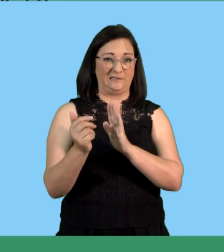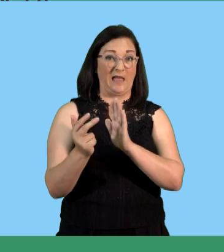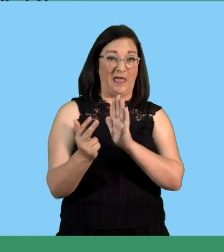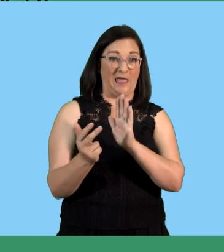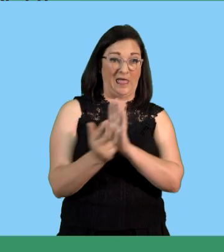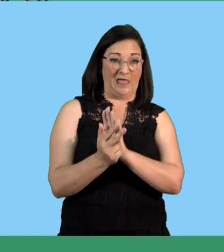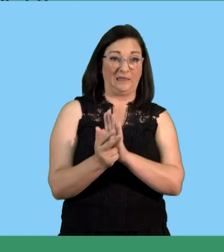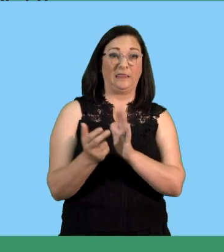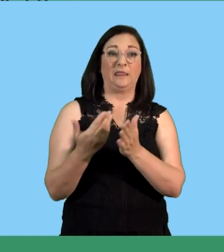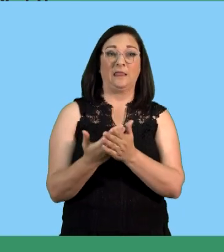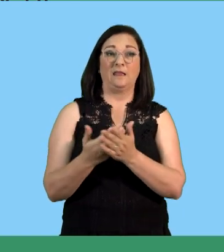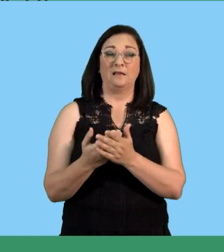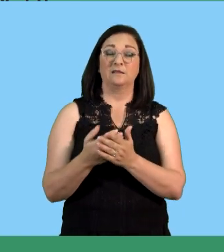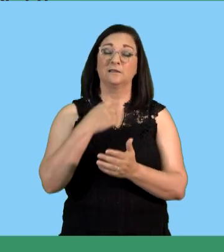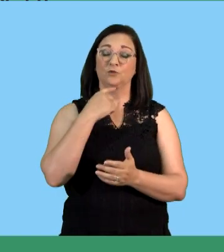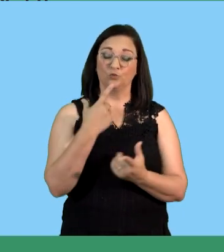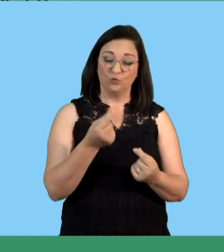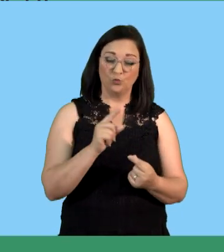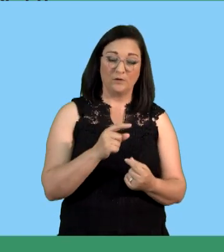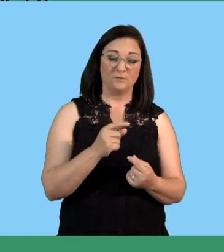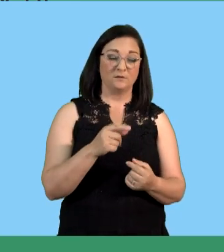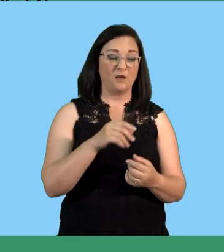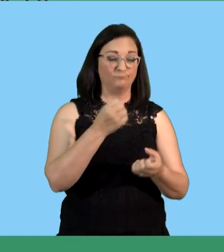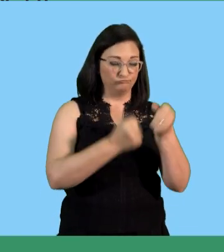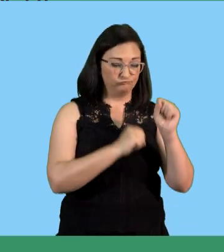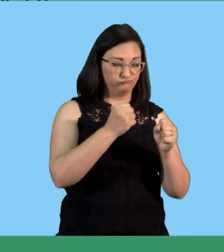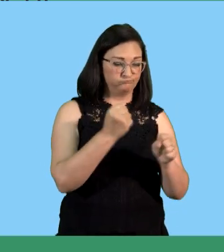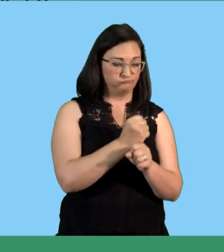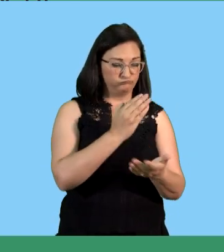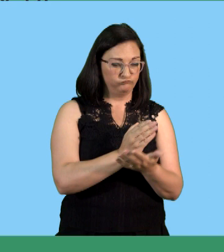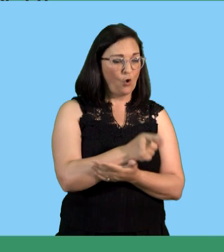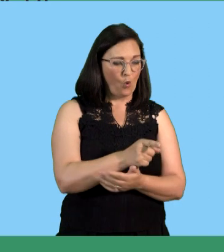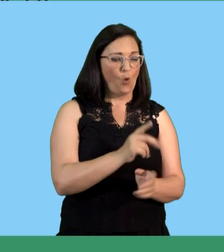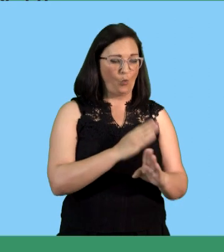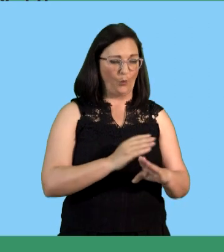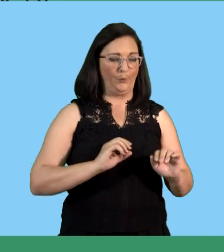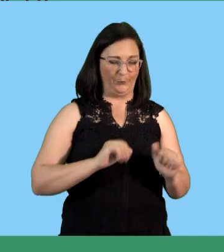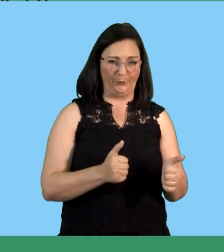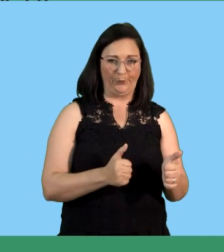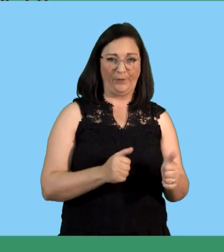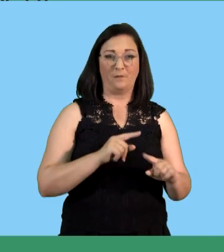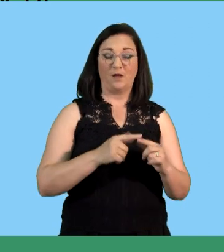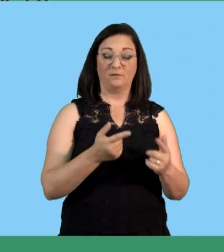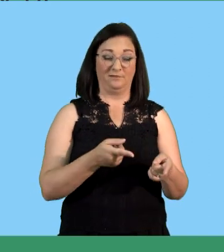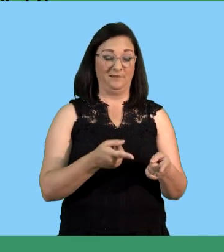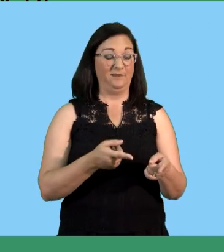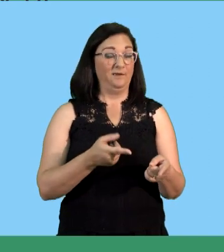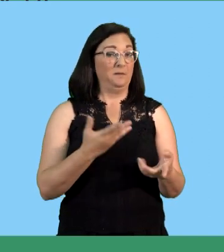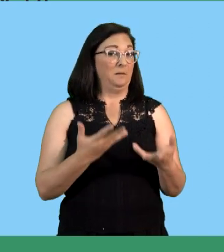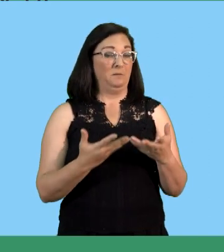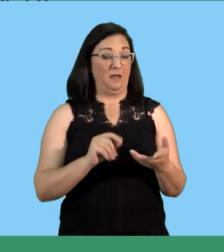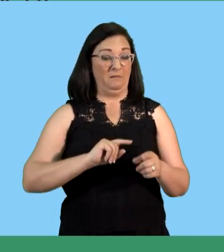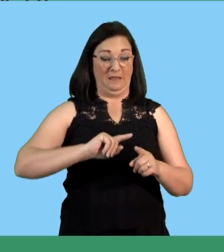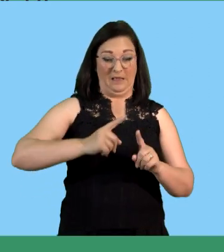legislation by ensuring that machinery is in good working conditions. Not only that, but also by reporting